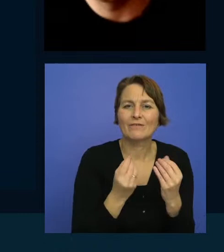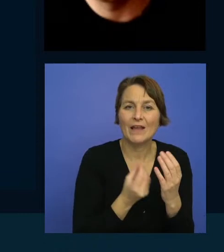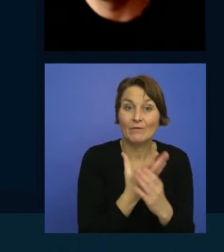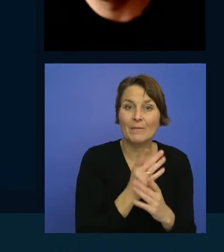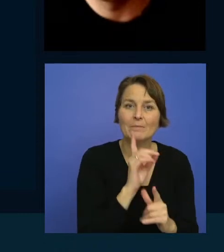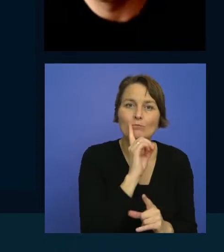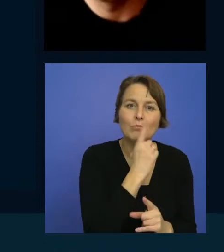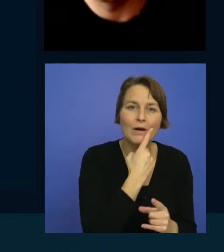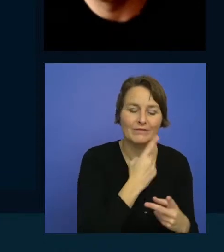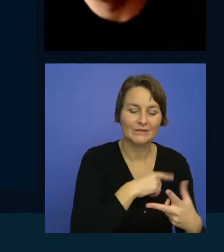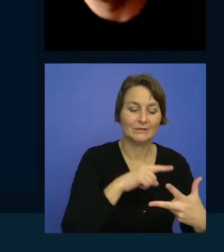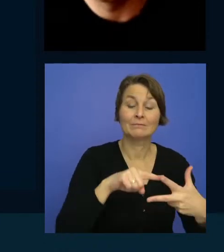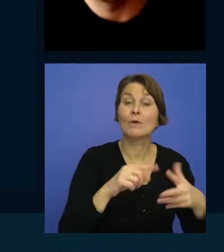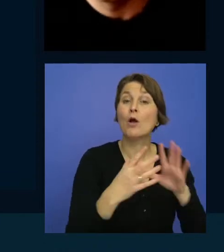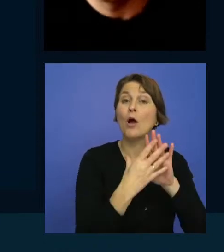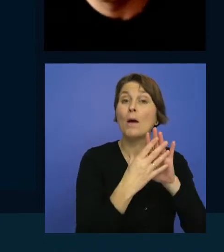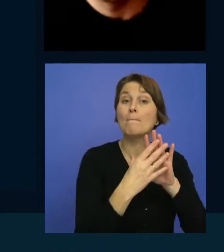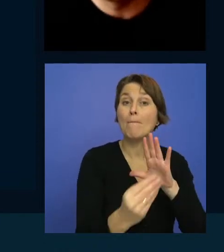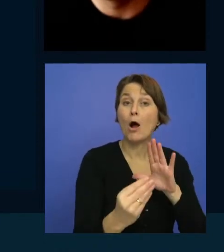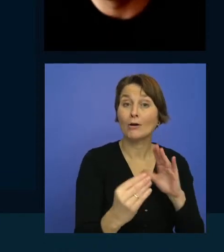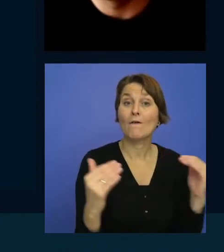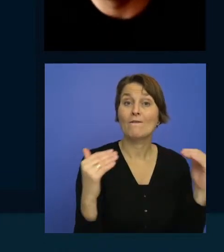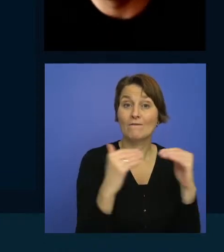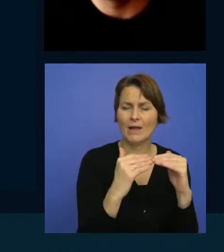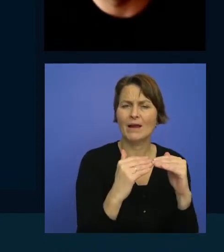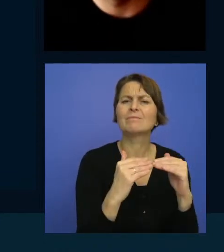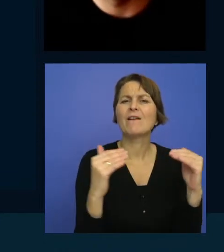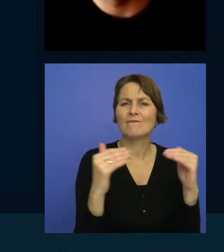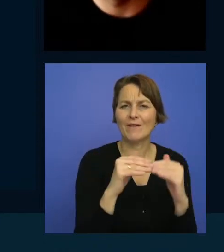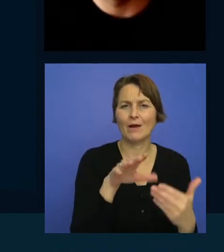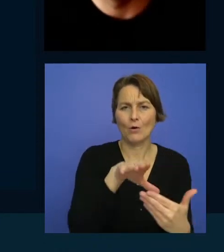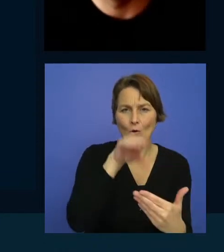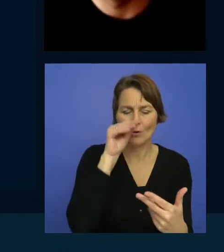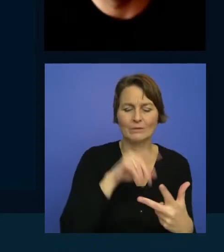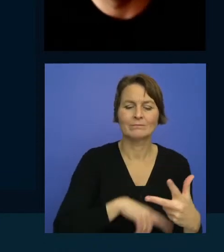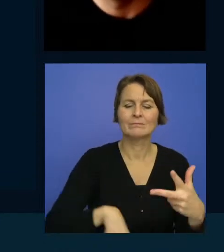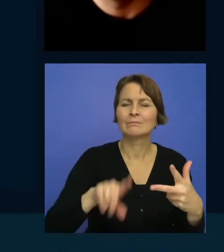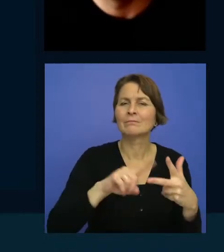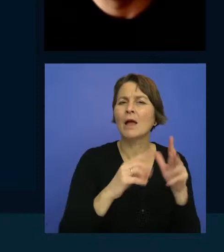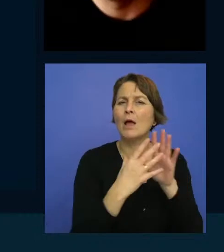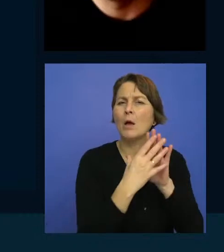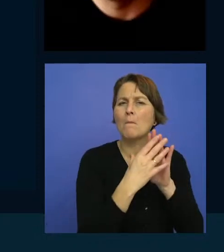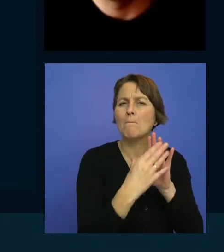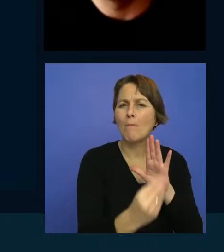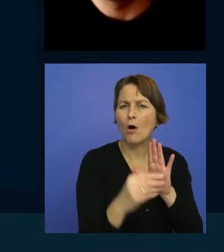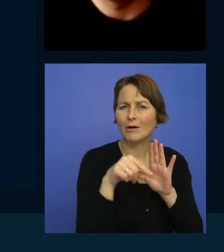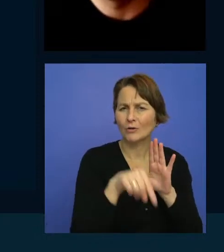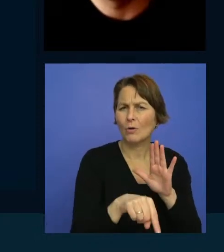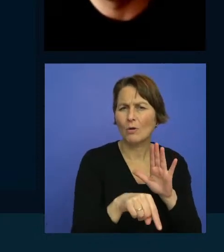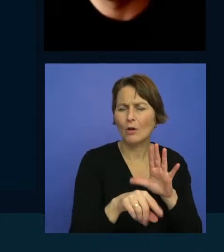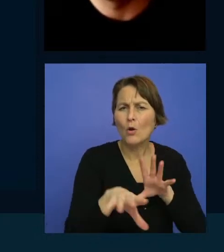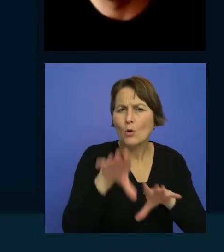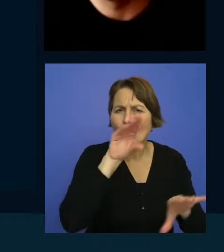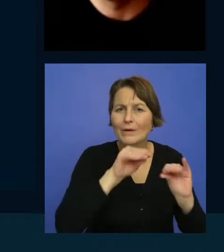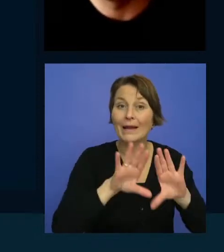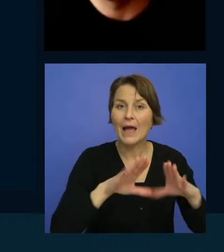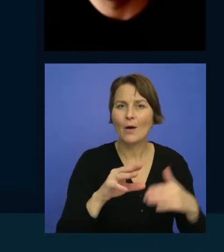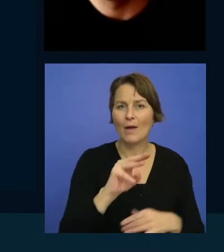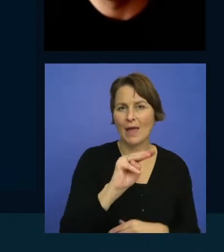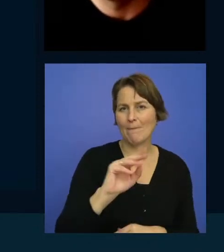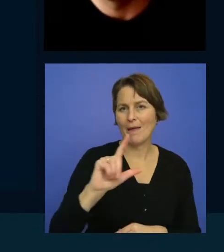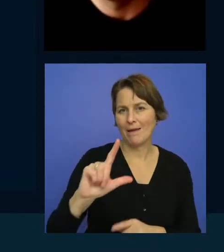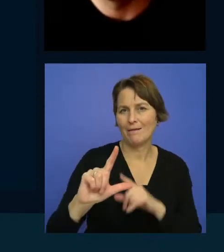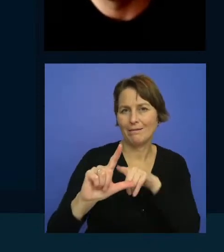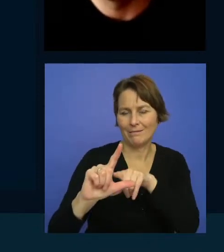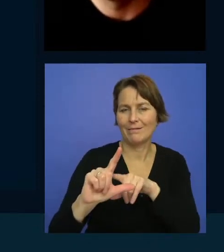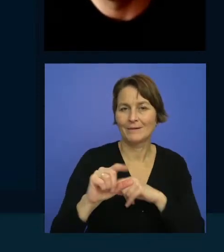model fairness with Fair Learn, and analyzing and explaining model behavior with Interpret ML. In this demo, I'm going to be building a